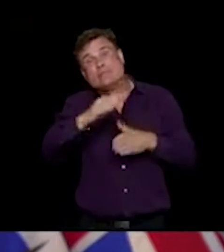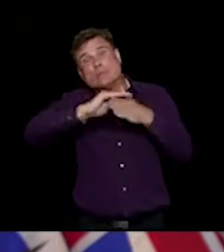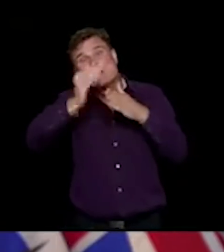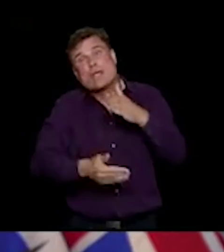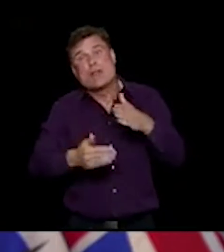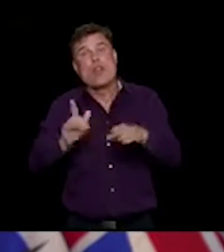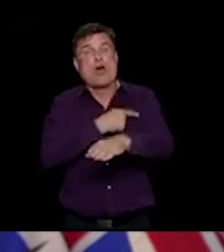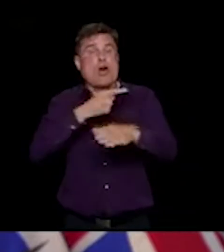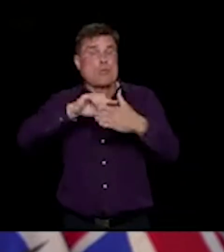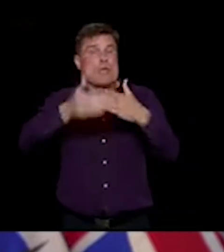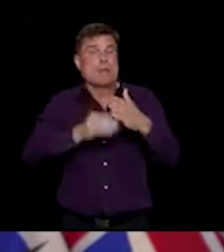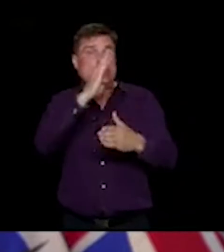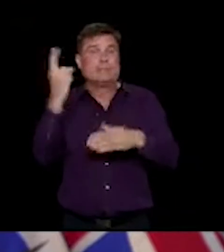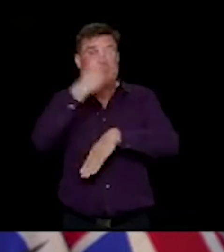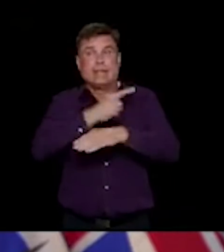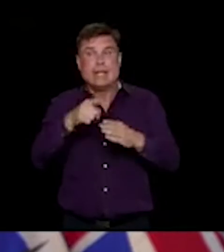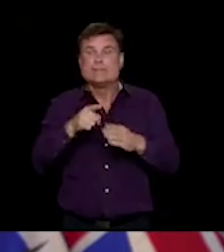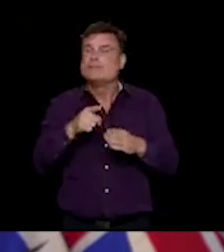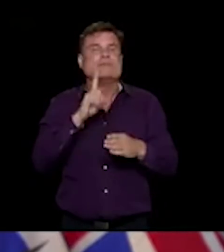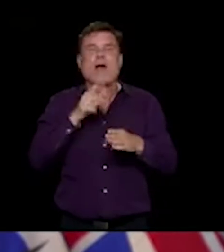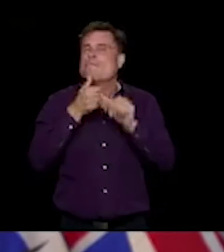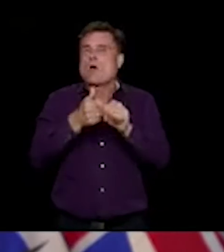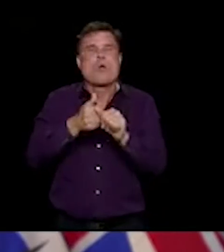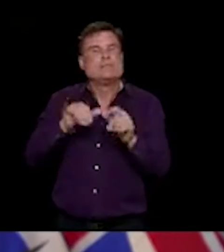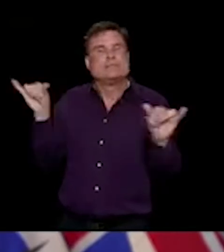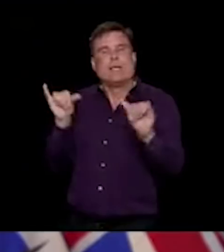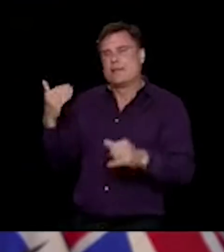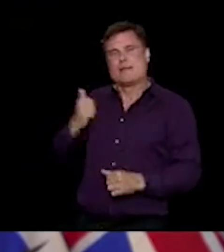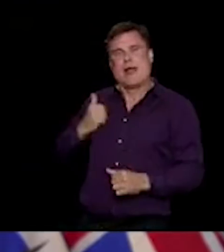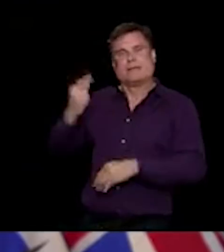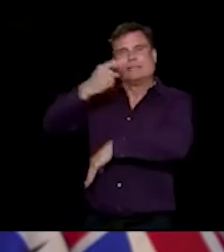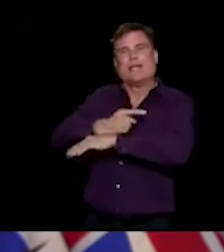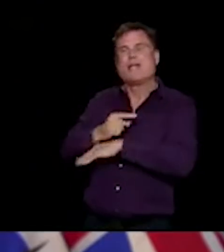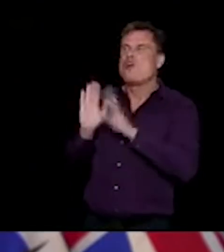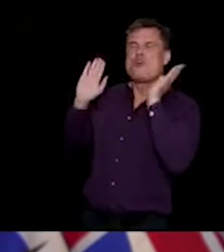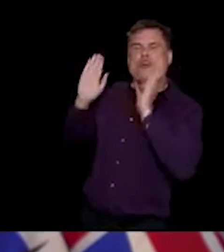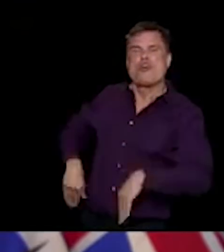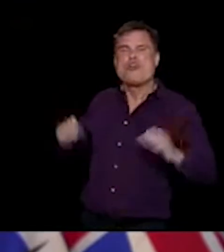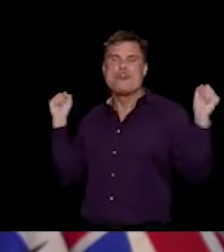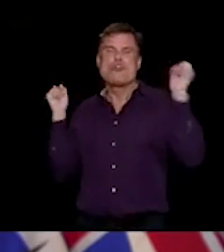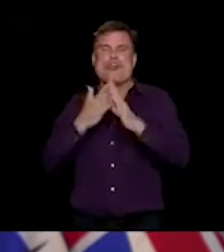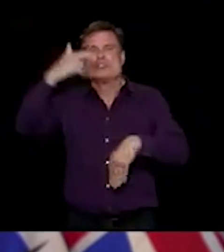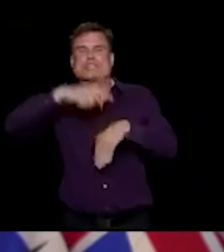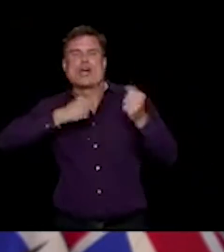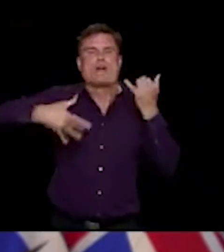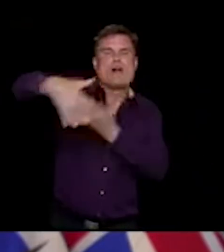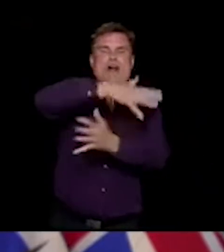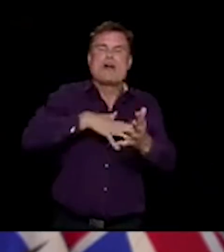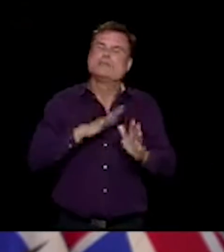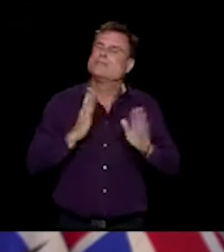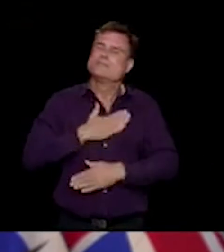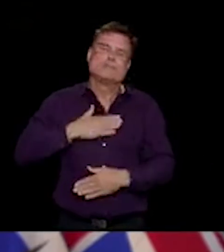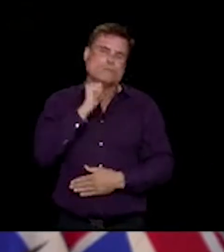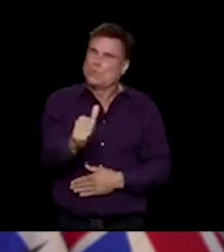55, celebrate our incredible province by socializing safely. The actions you take do make a difference, and we have seen that